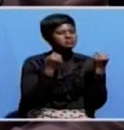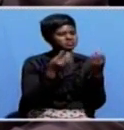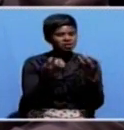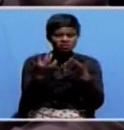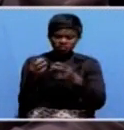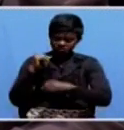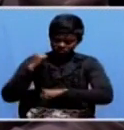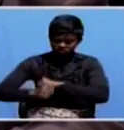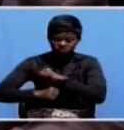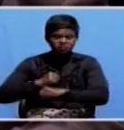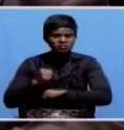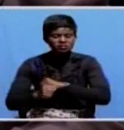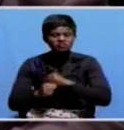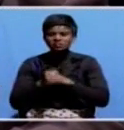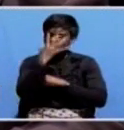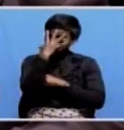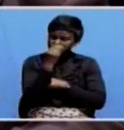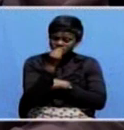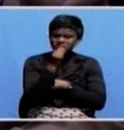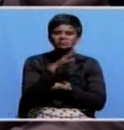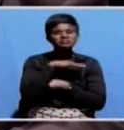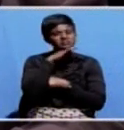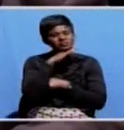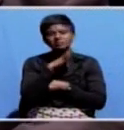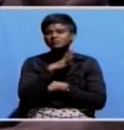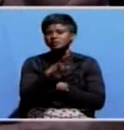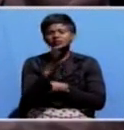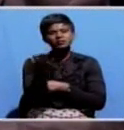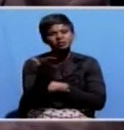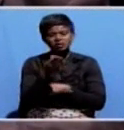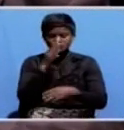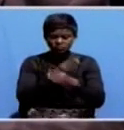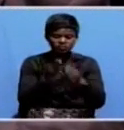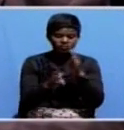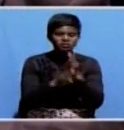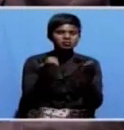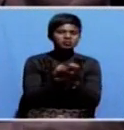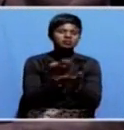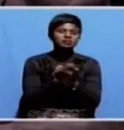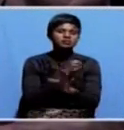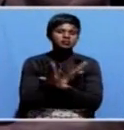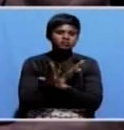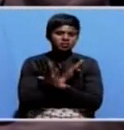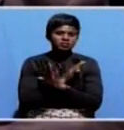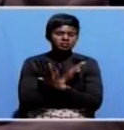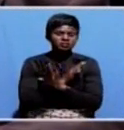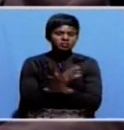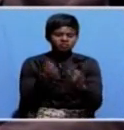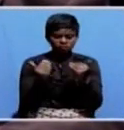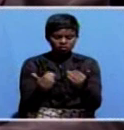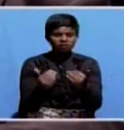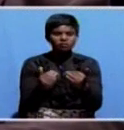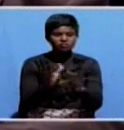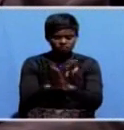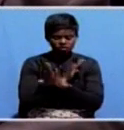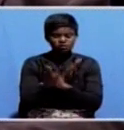suffering, spend sleepless nights to build the economy of Zambia. And now